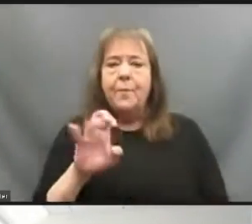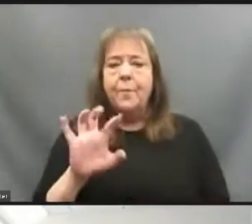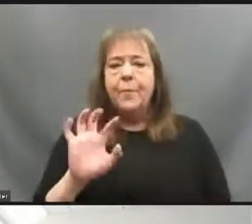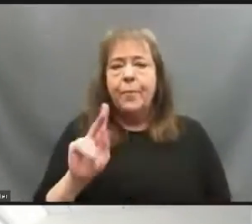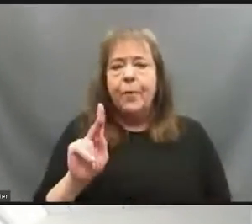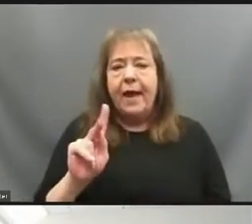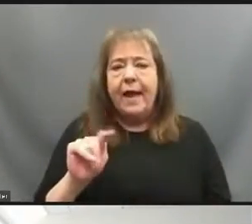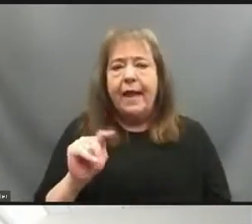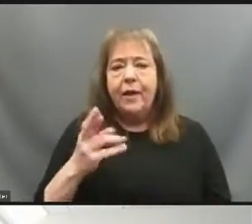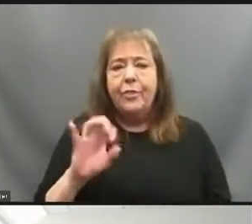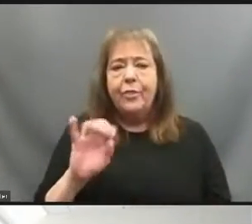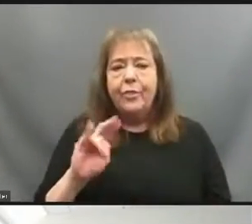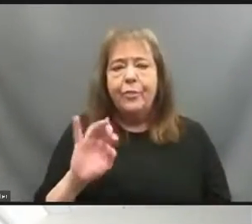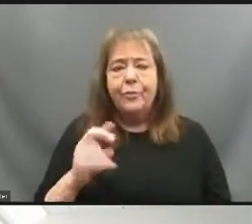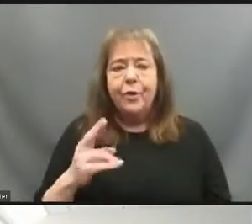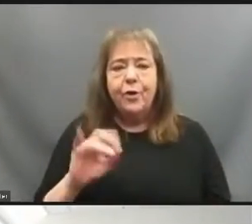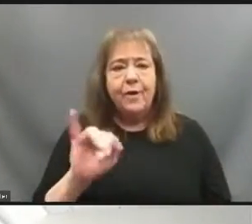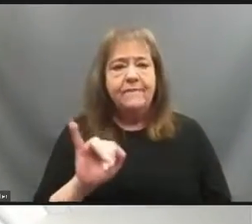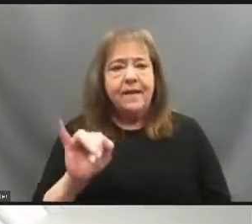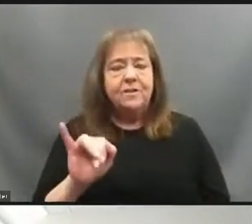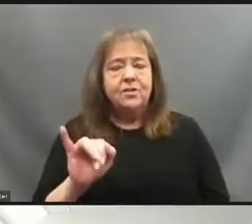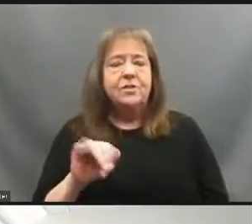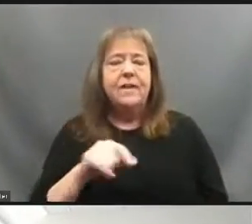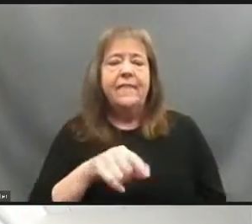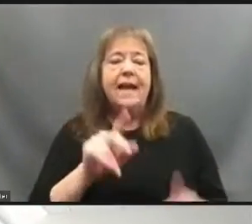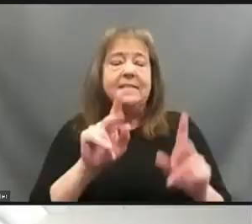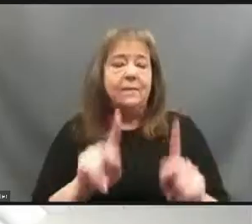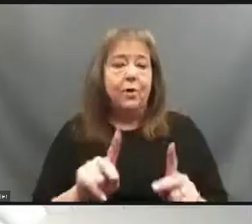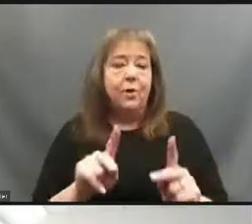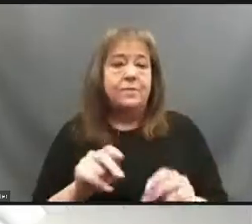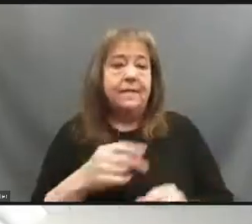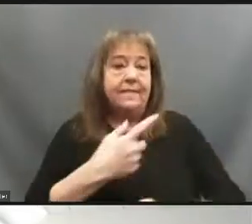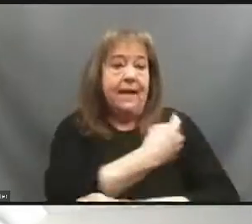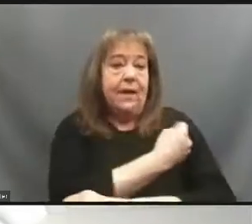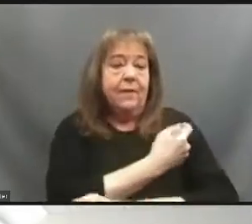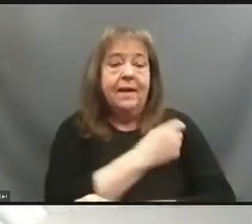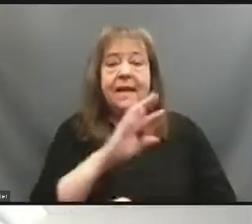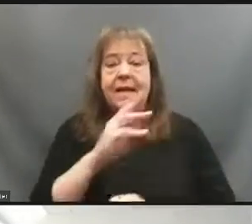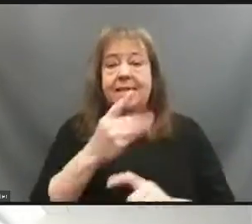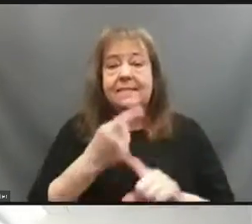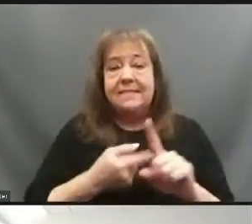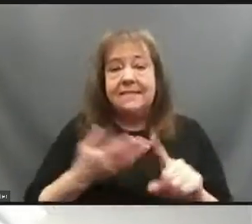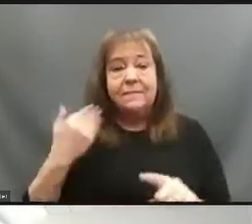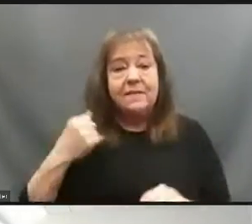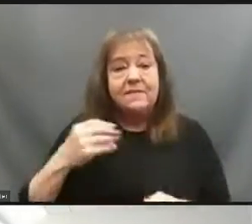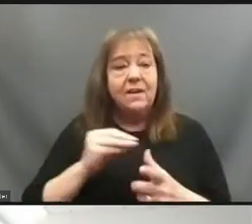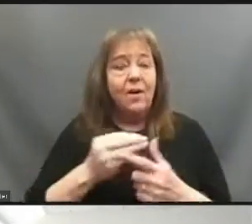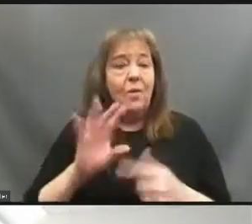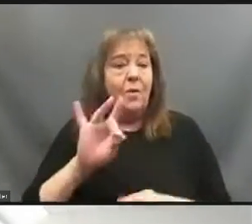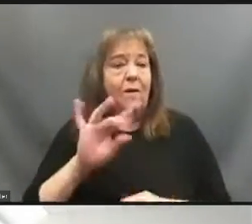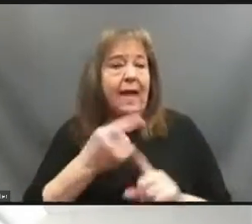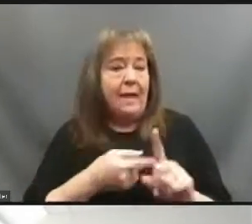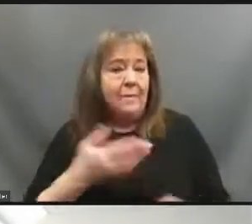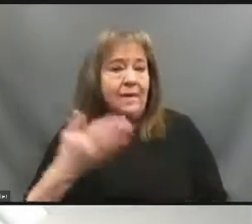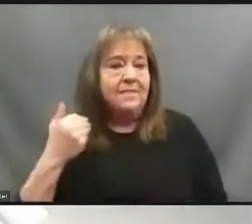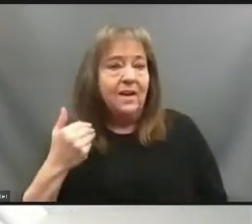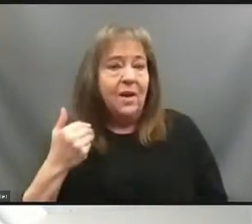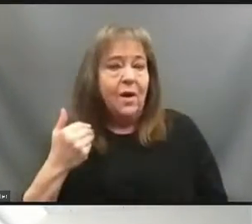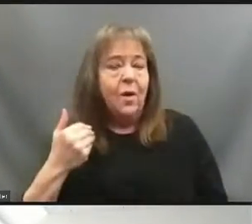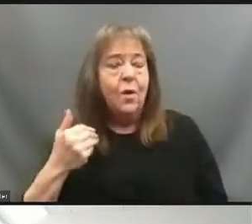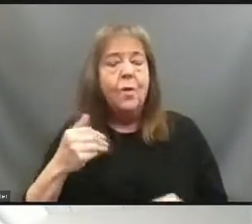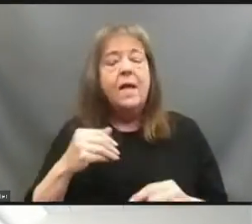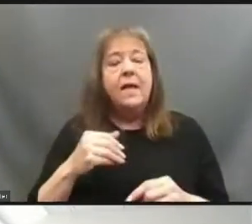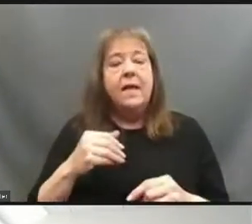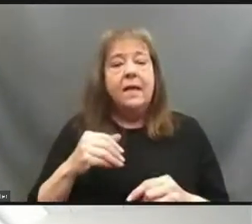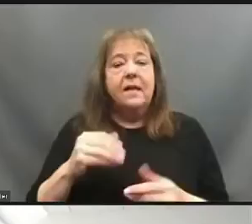in the context of someone who is vaccinated 6 or 8 months ago. The reality, of course, is that we also have breakthrough infections from people who were